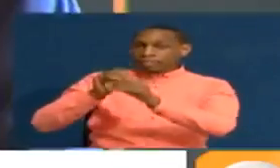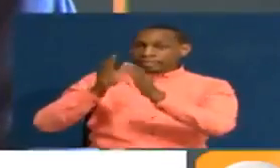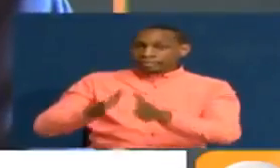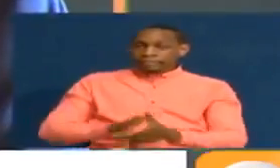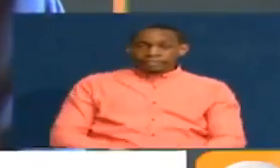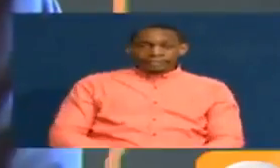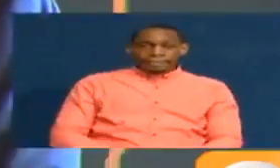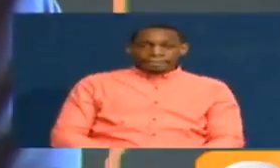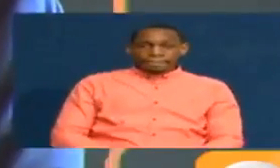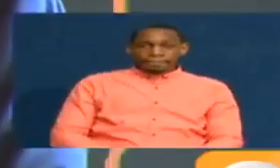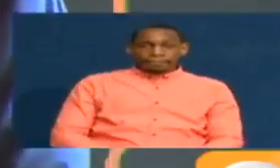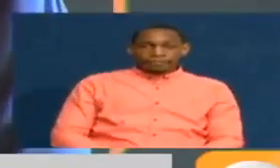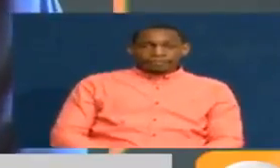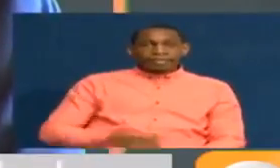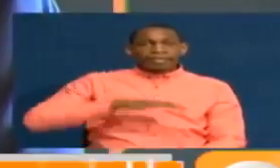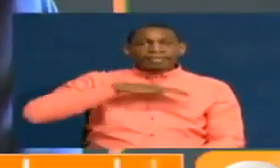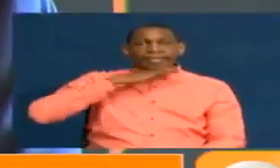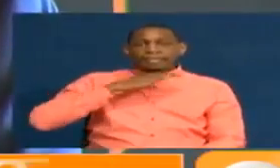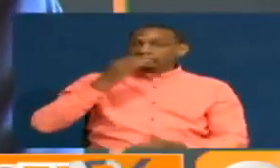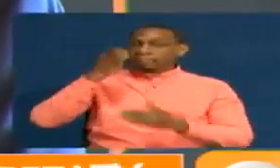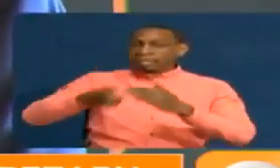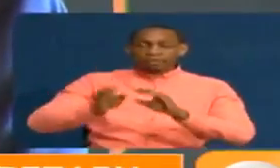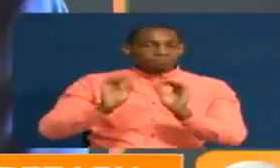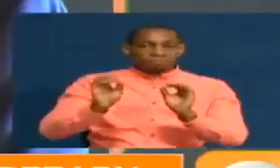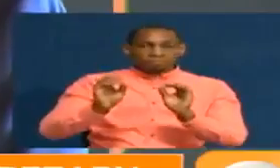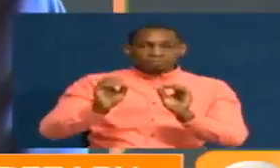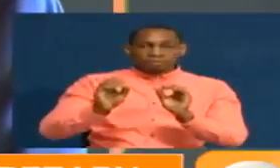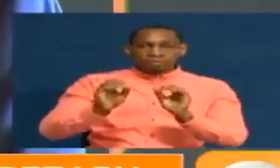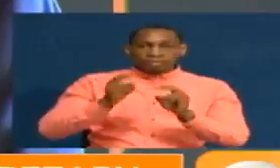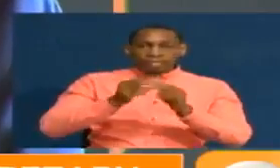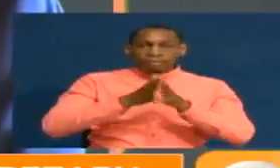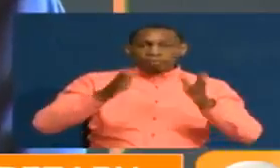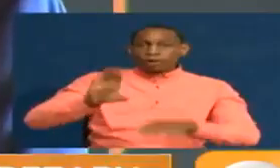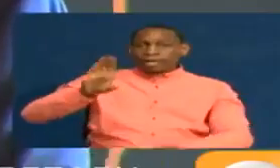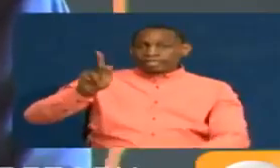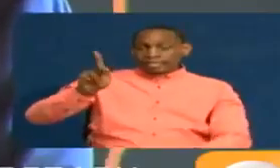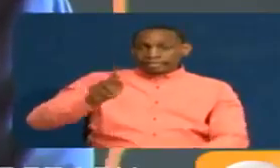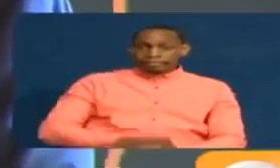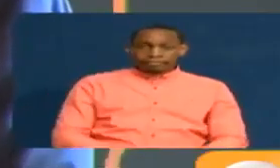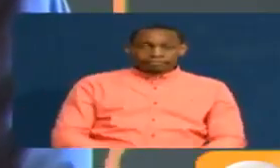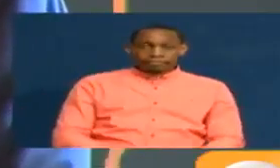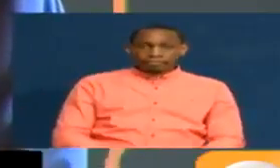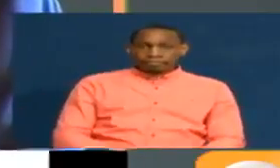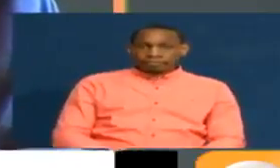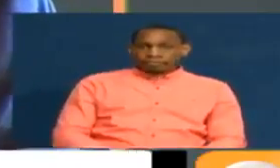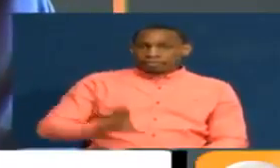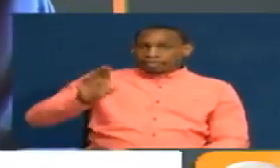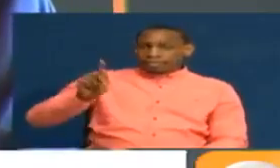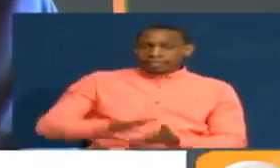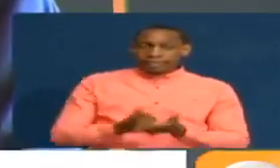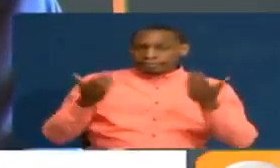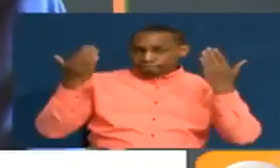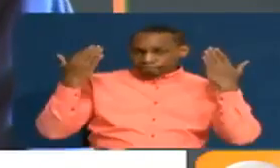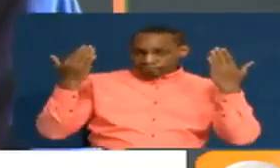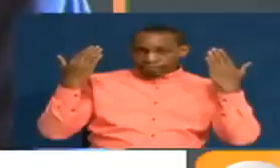investor. Death is not the end of the legendary Chris Kirubi. He is